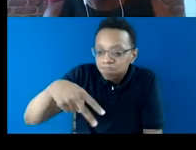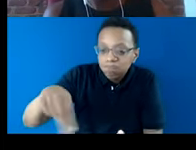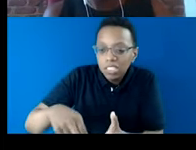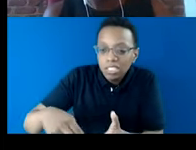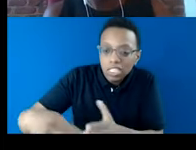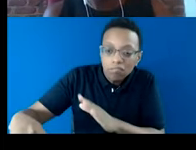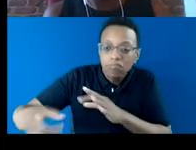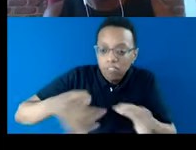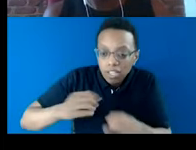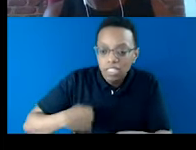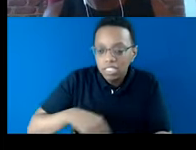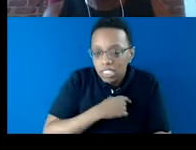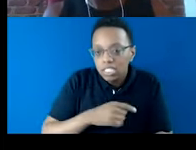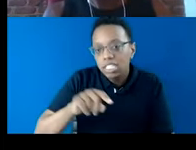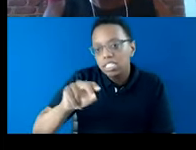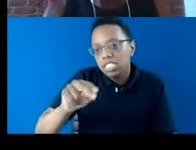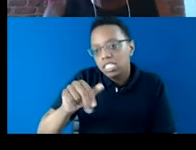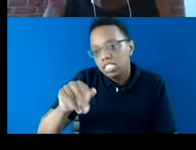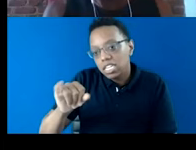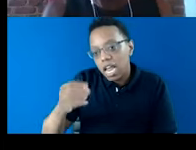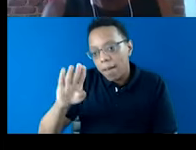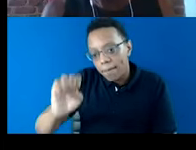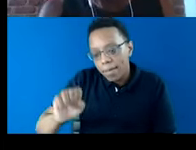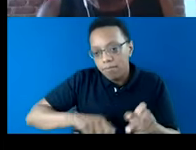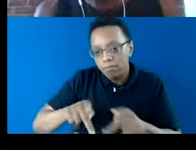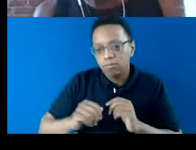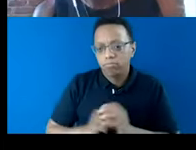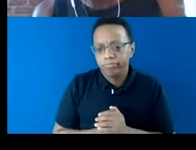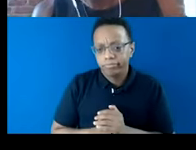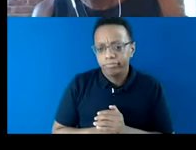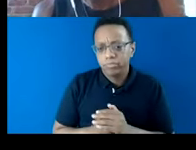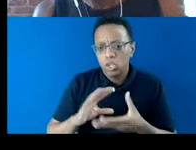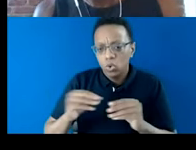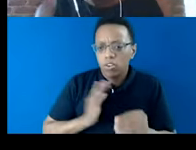people. Our story of our relationship to food is similar to...